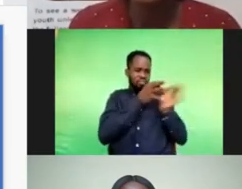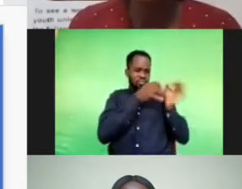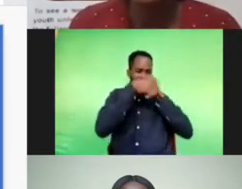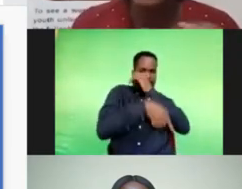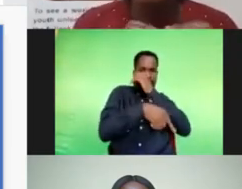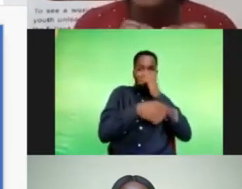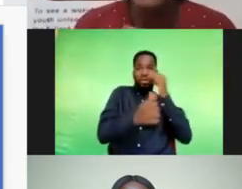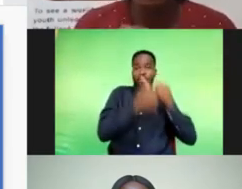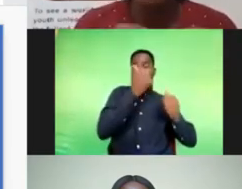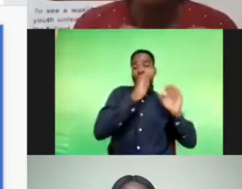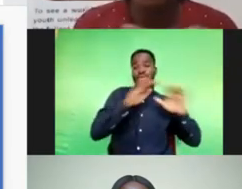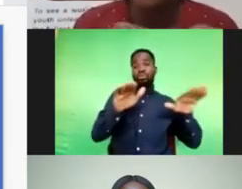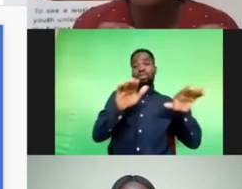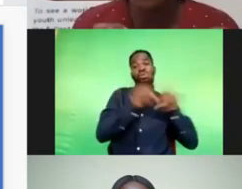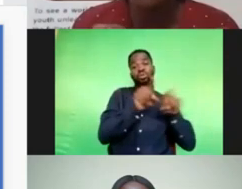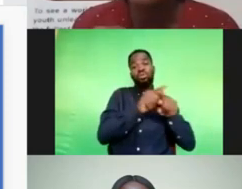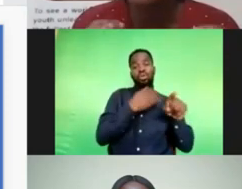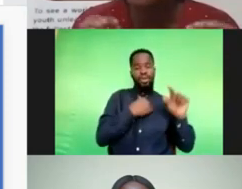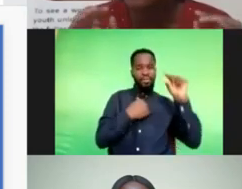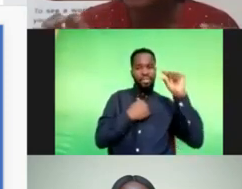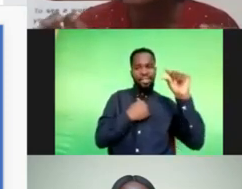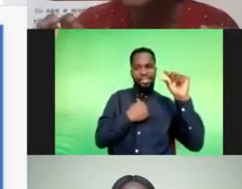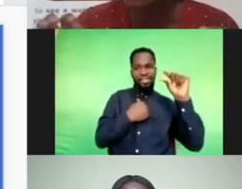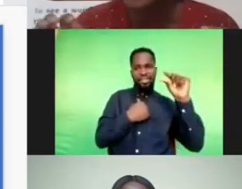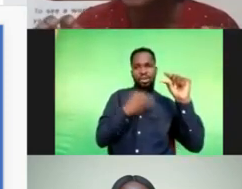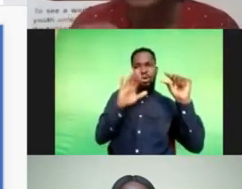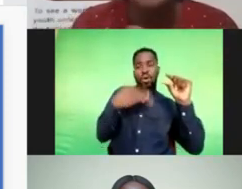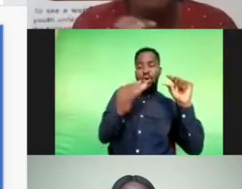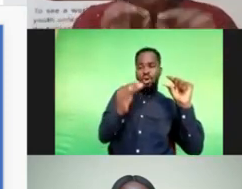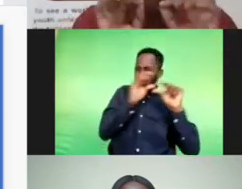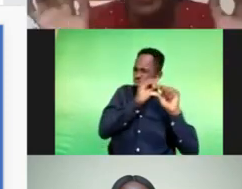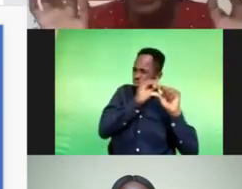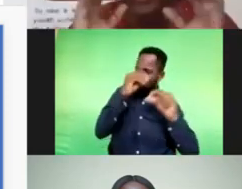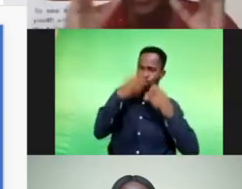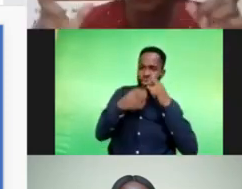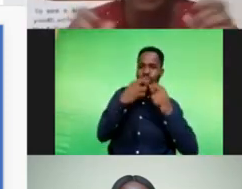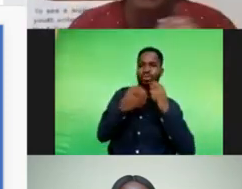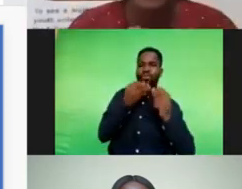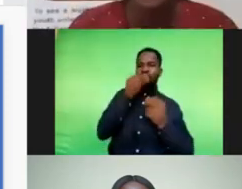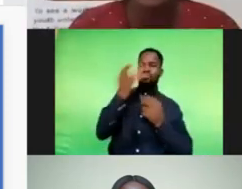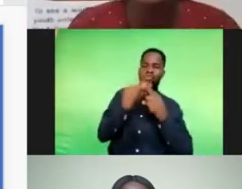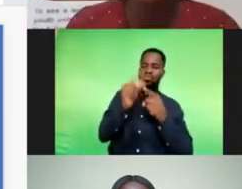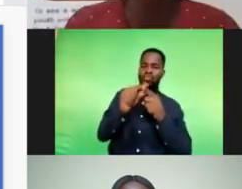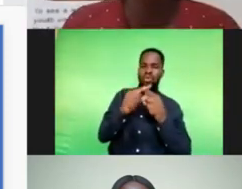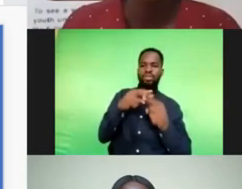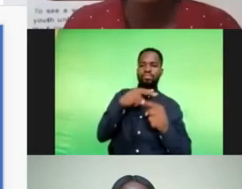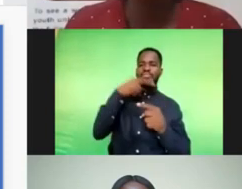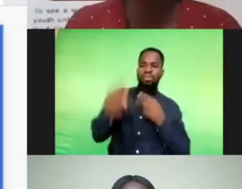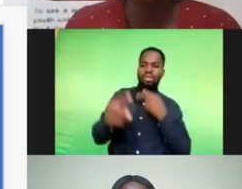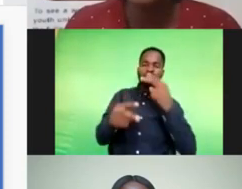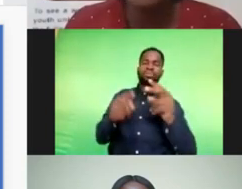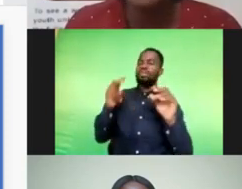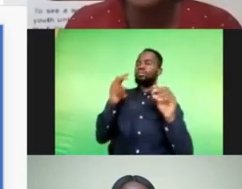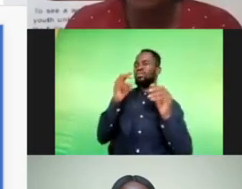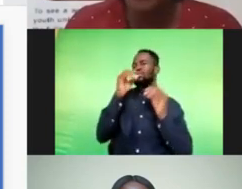with ASD have little or no problem pronouncing words. Some are very good in pronunciations.